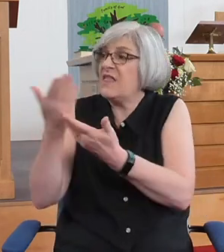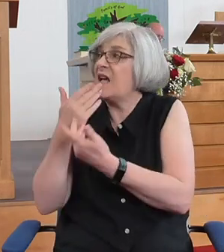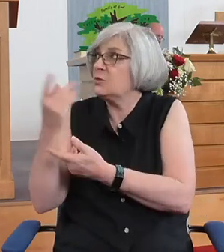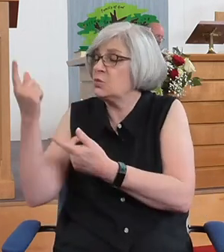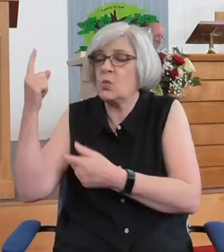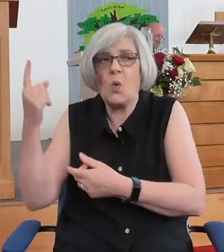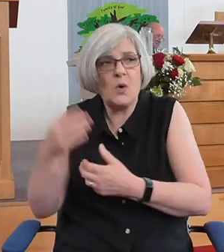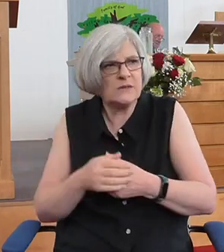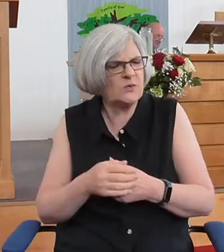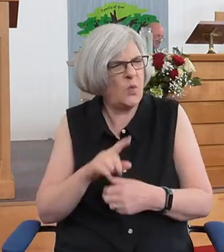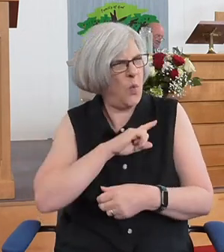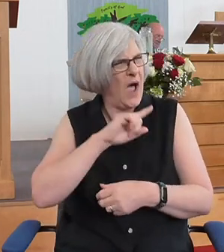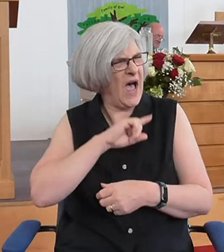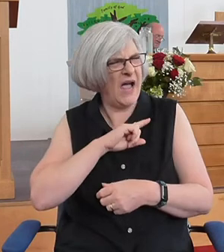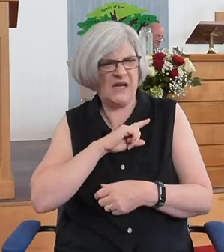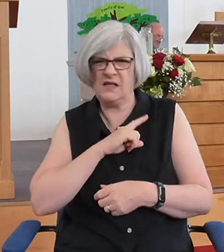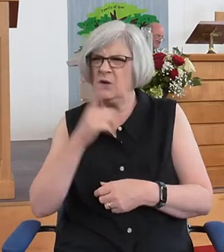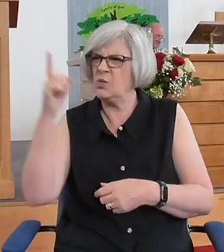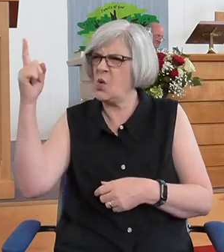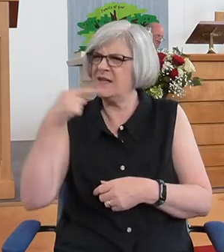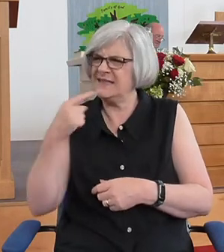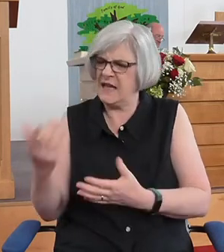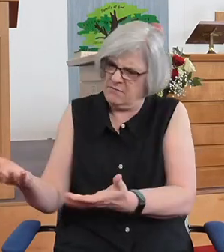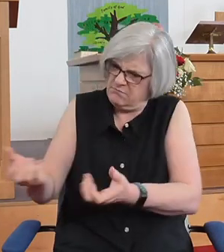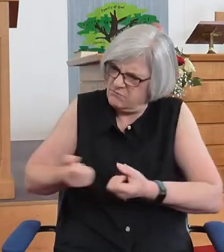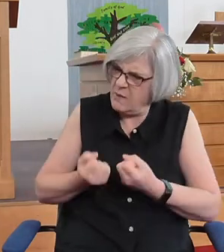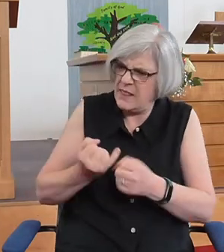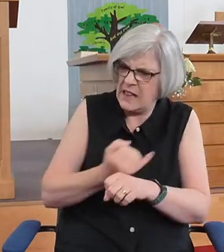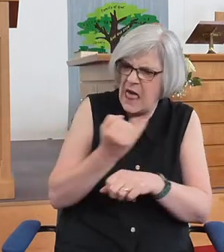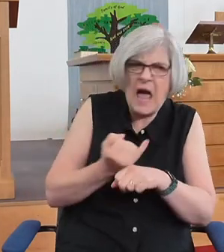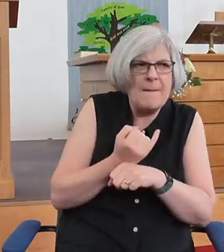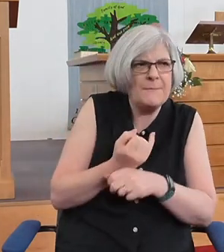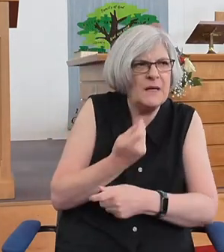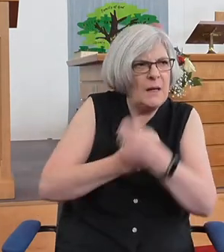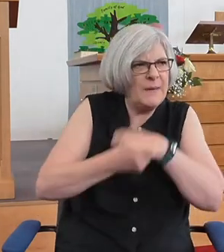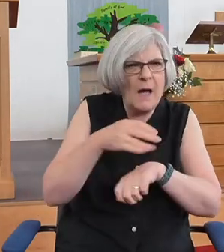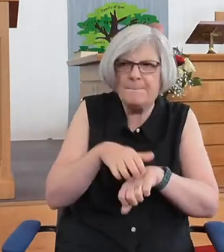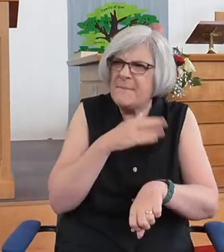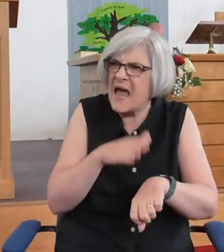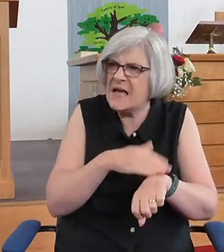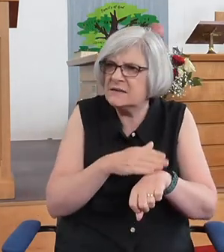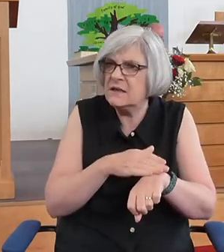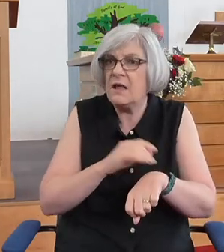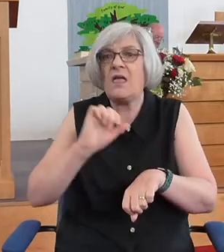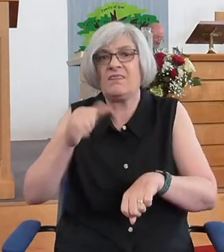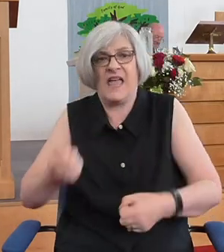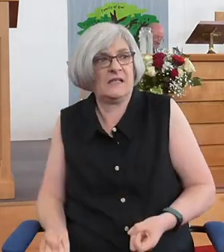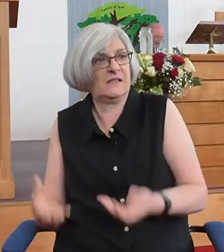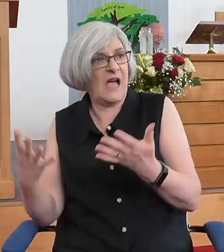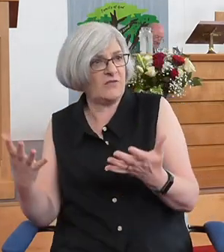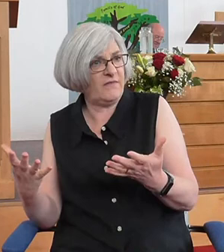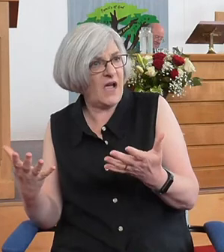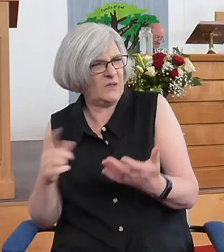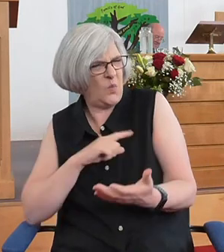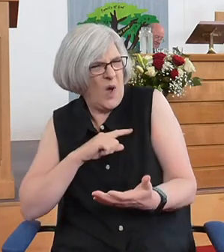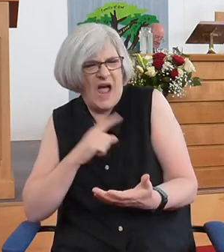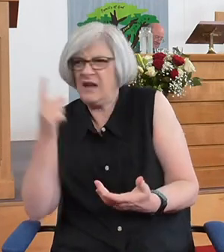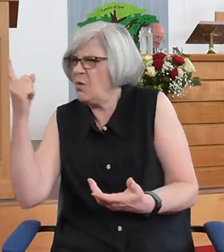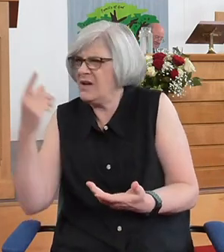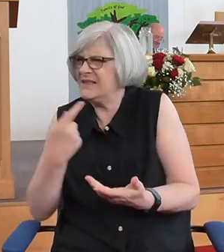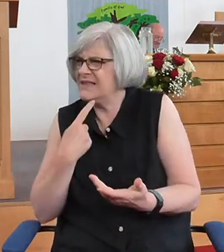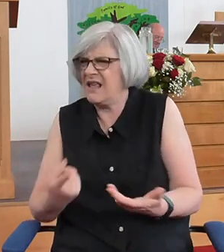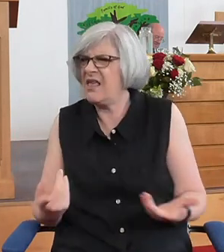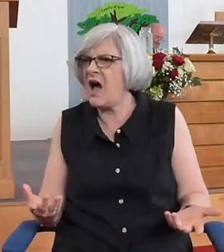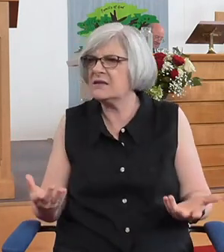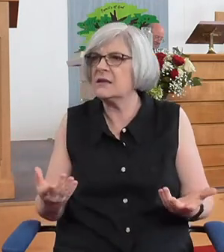did God tell to take this lamb into the house so it becomes a pet before the sacrifice? There was an